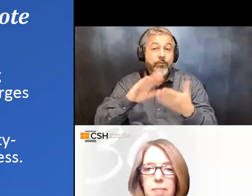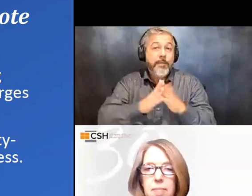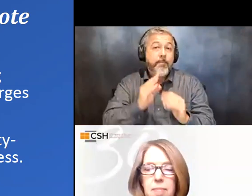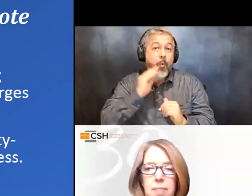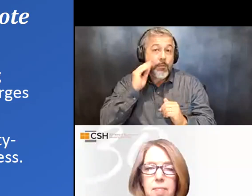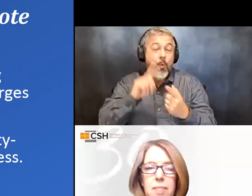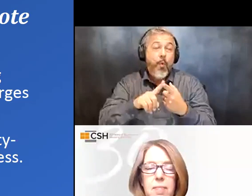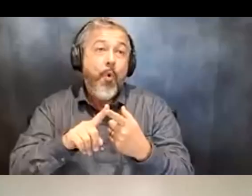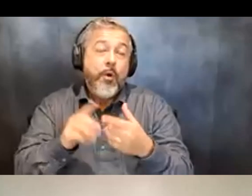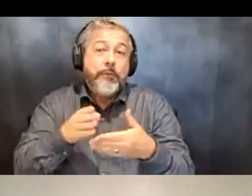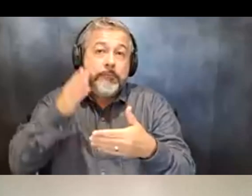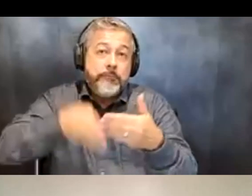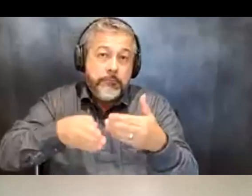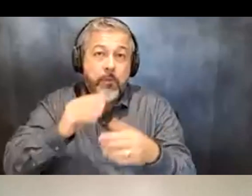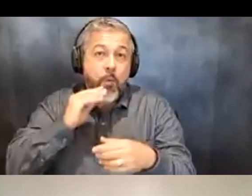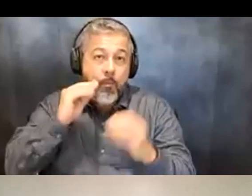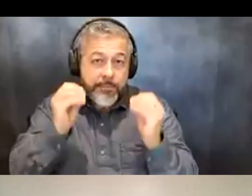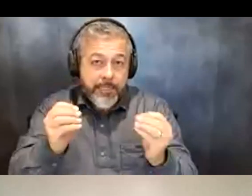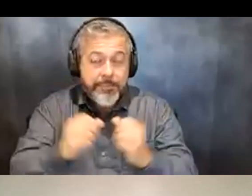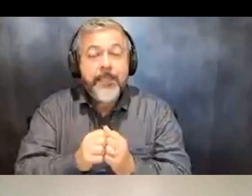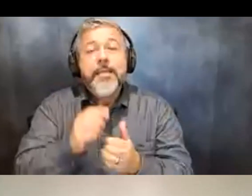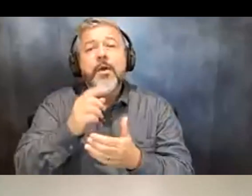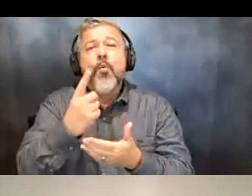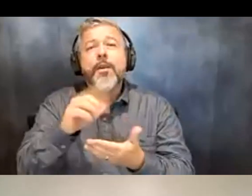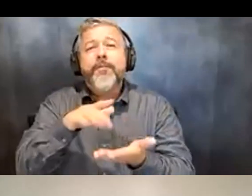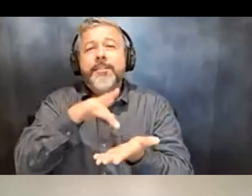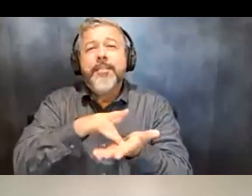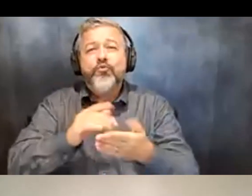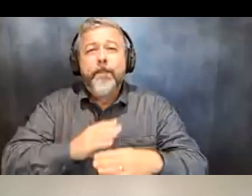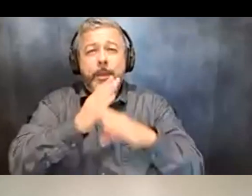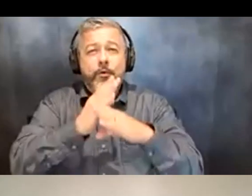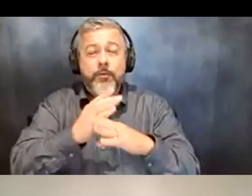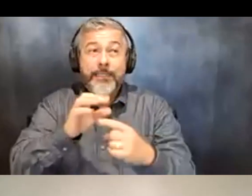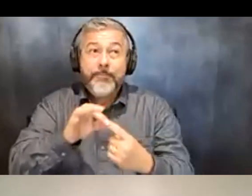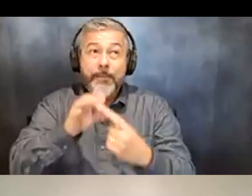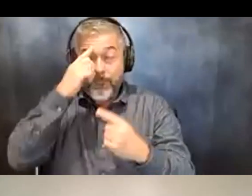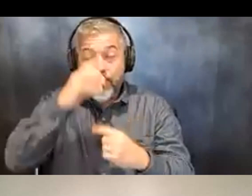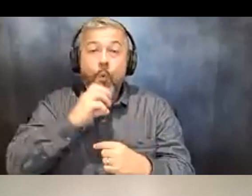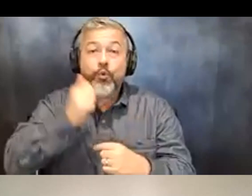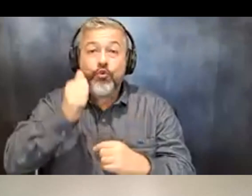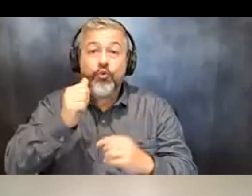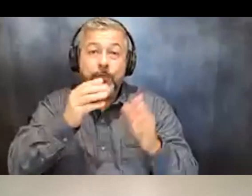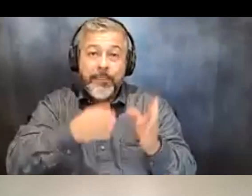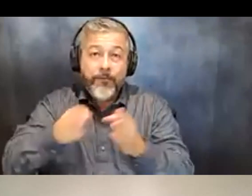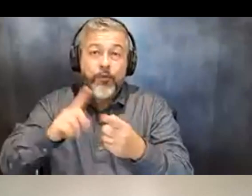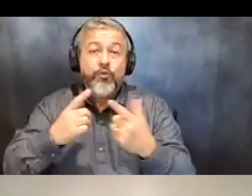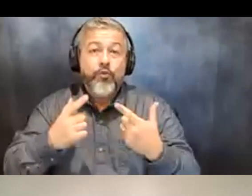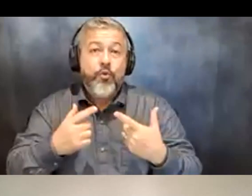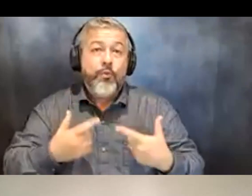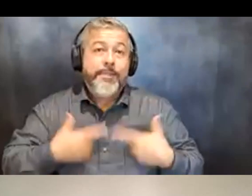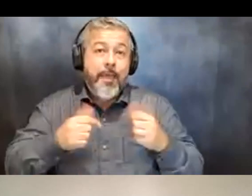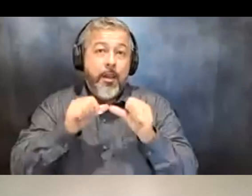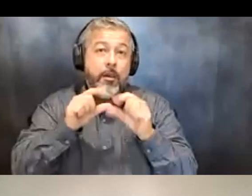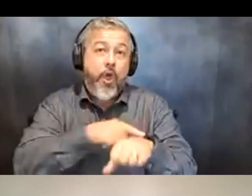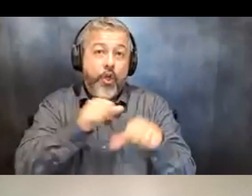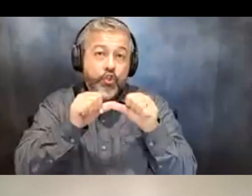homelessness. One of the central barriers to having, especially elder individuals, reside long-term stably in the community